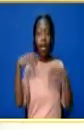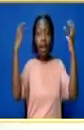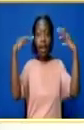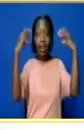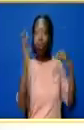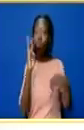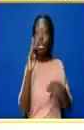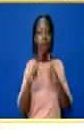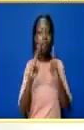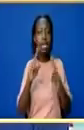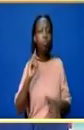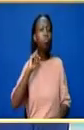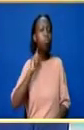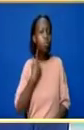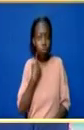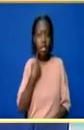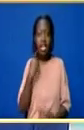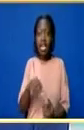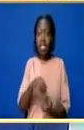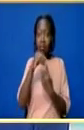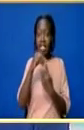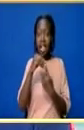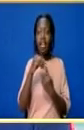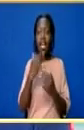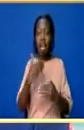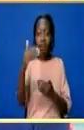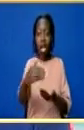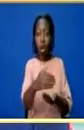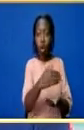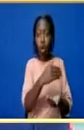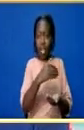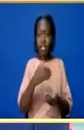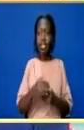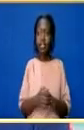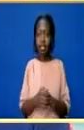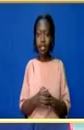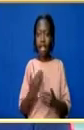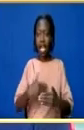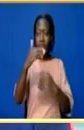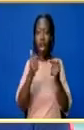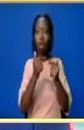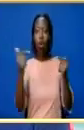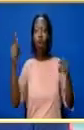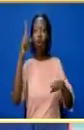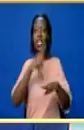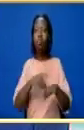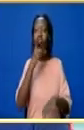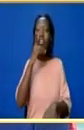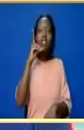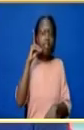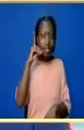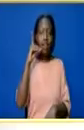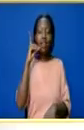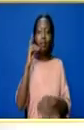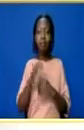yes. Yes, yes, it is. Especially the one that has been harvested just after a very long time of the sunny season. Mm-hmm. And they have